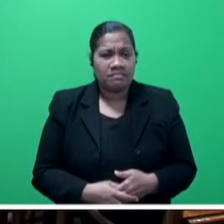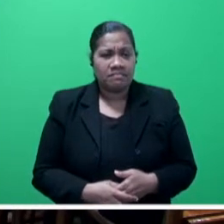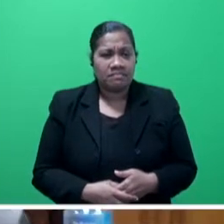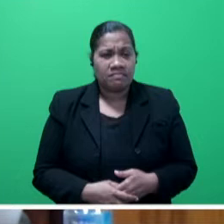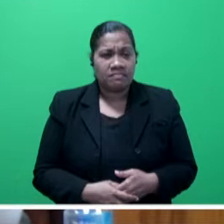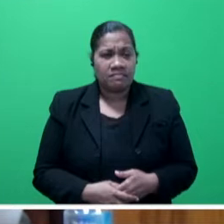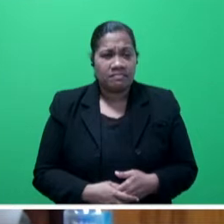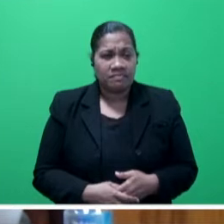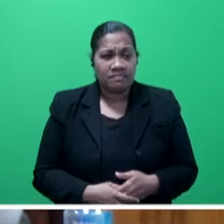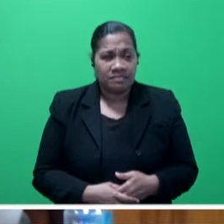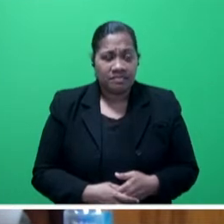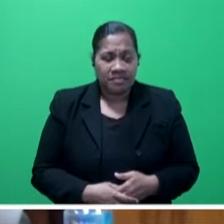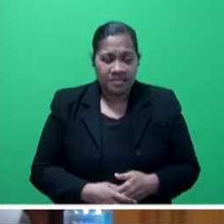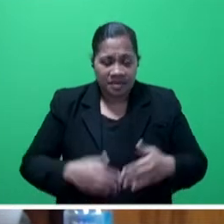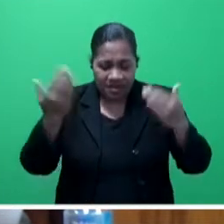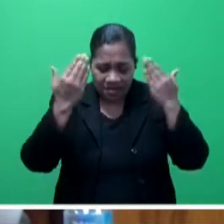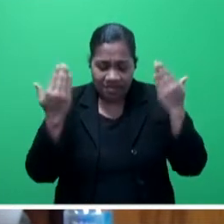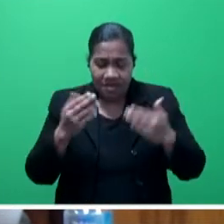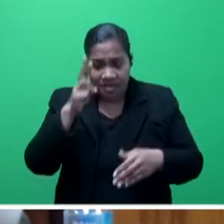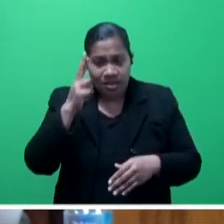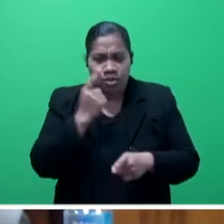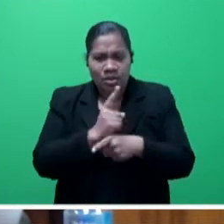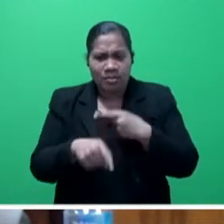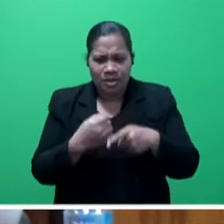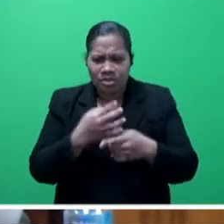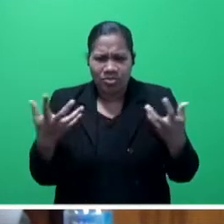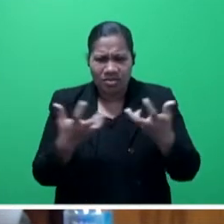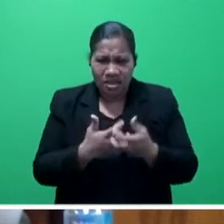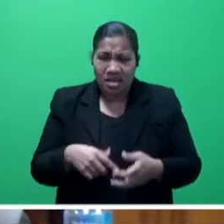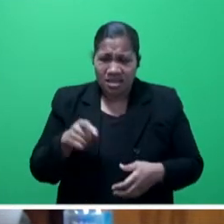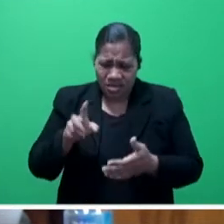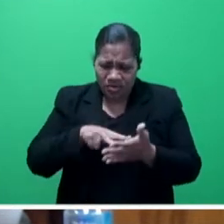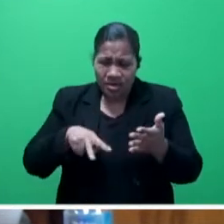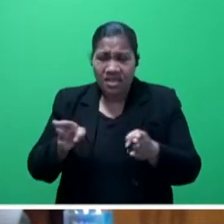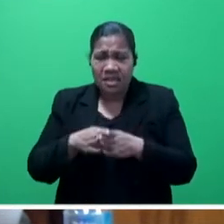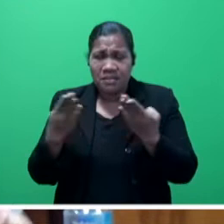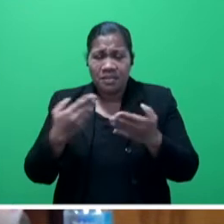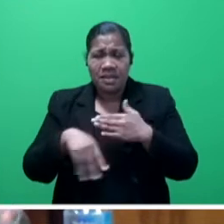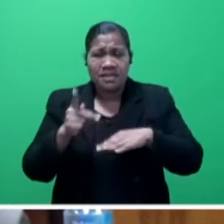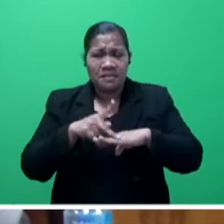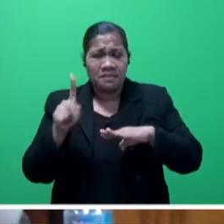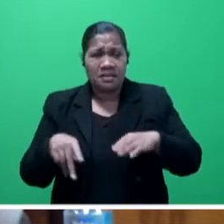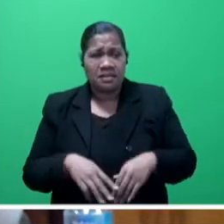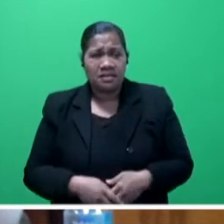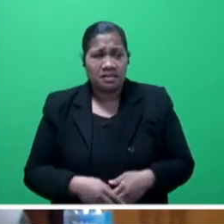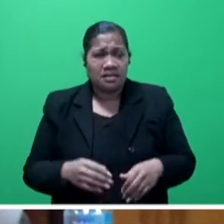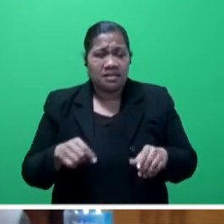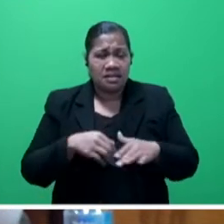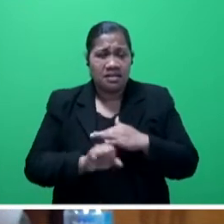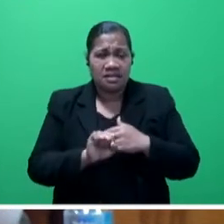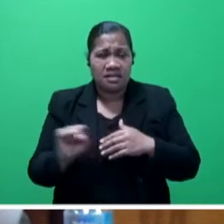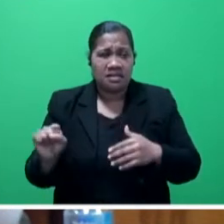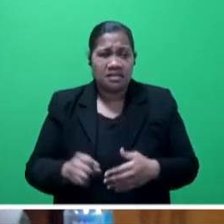Mr. Speaker said they're talking about not relevant. Mr. Speaker said they've been reading the Bible in the Parliament during their budgetary speech. And he